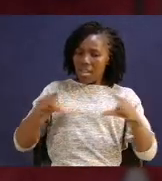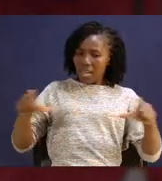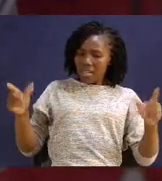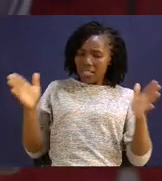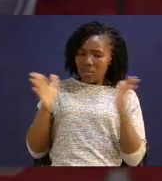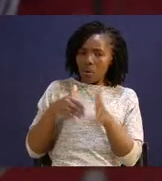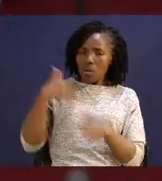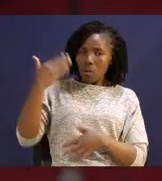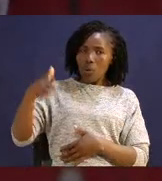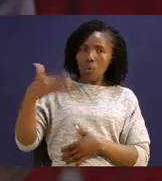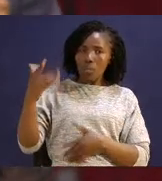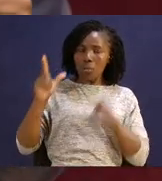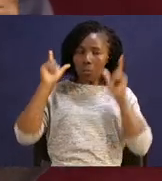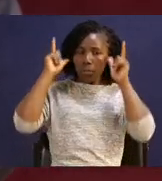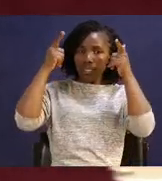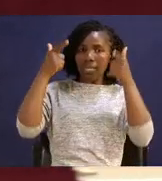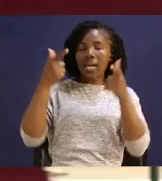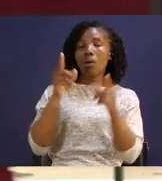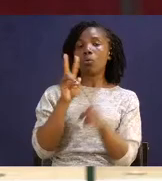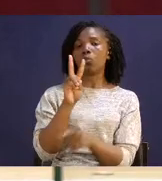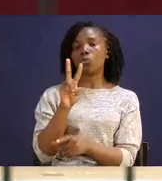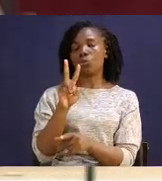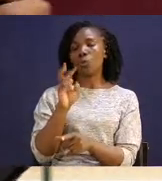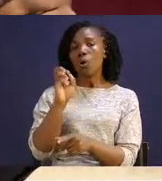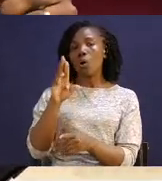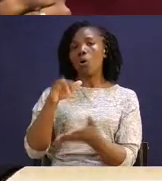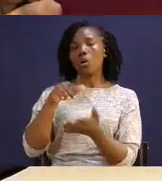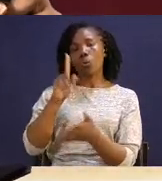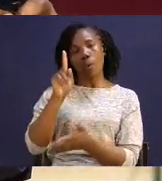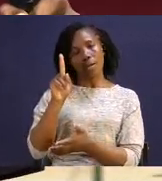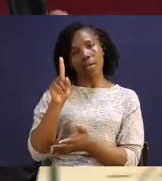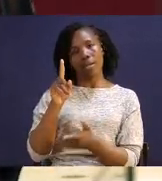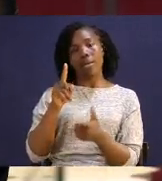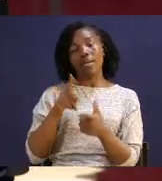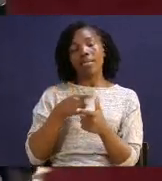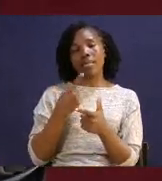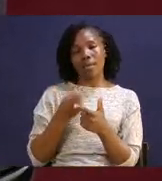things, his mindset. Then the bombshell came.